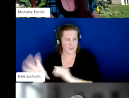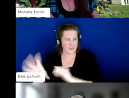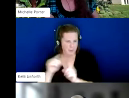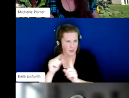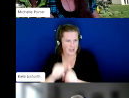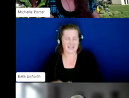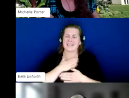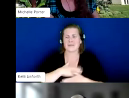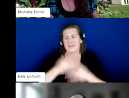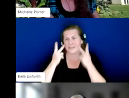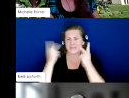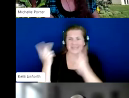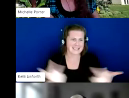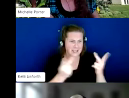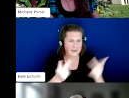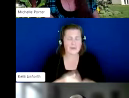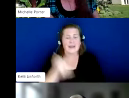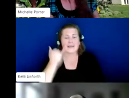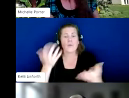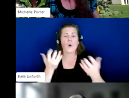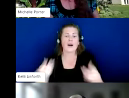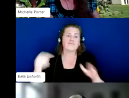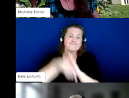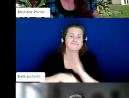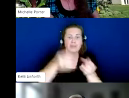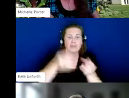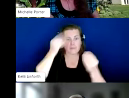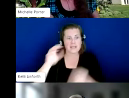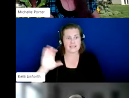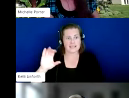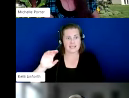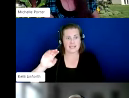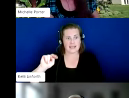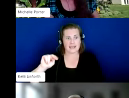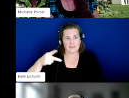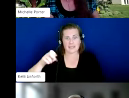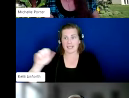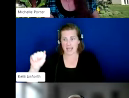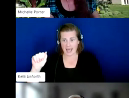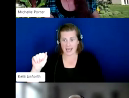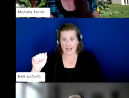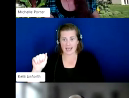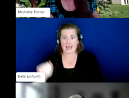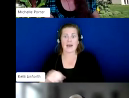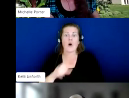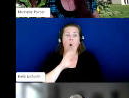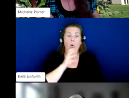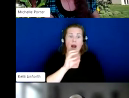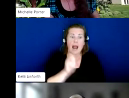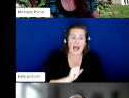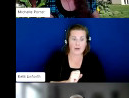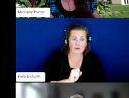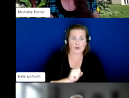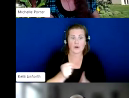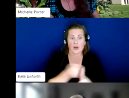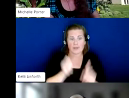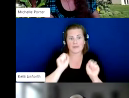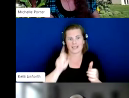I said, and if you want to find more information about CNPEA and about elder abuse, you can find our website,